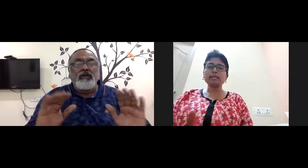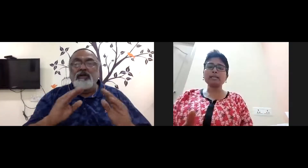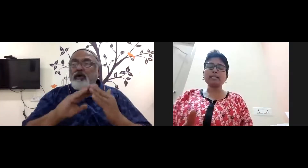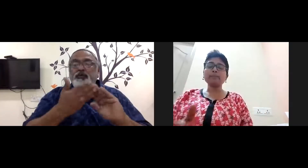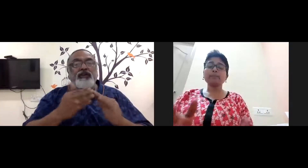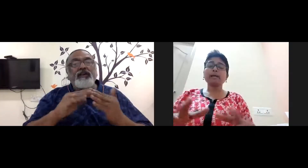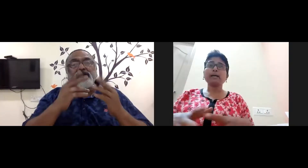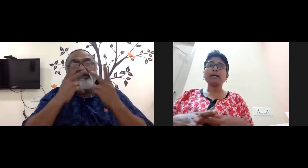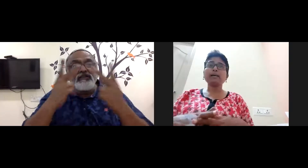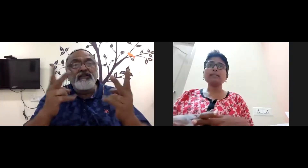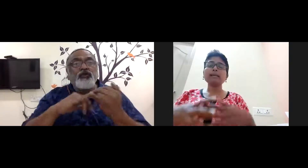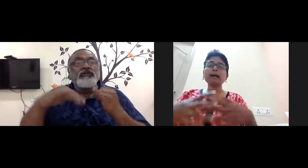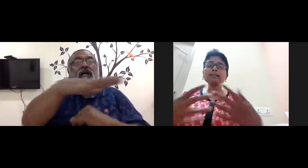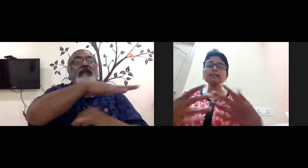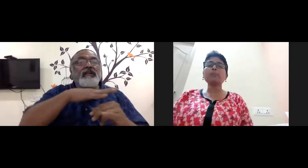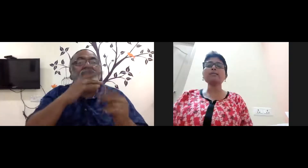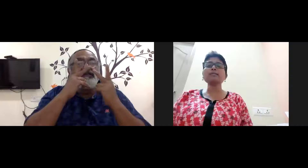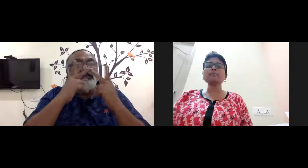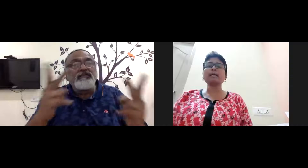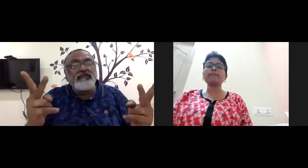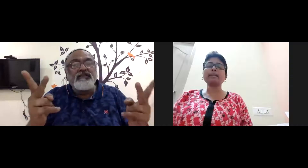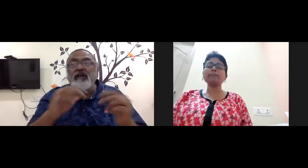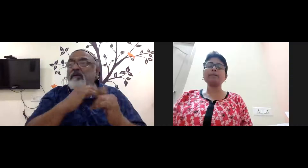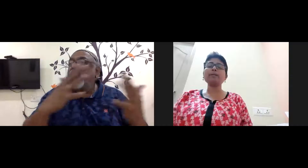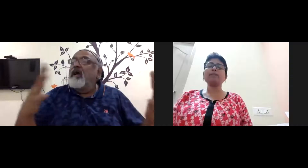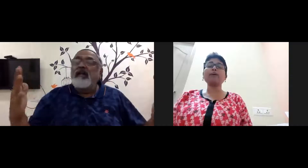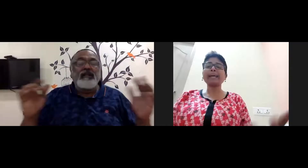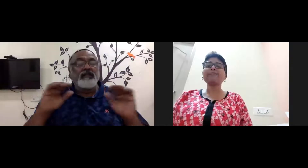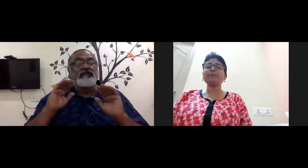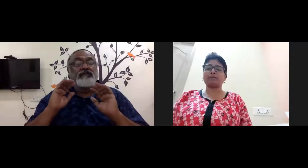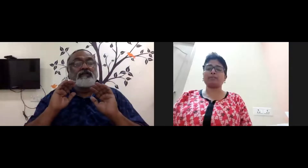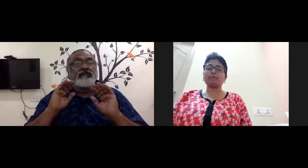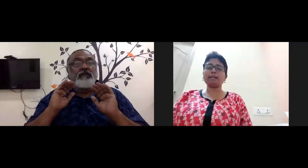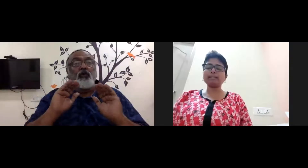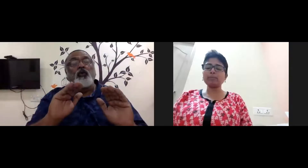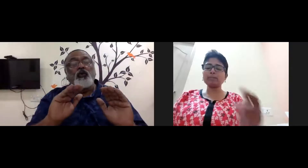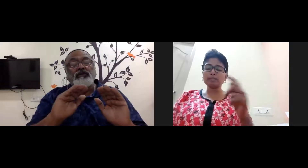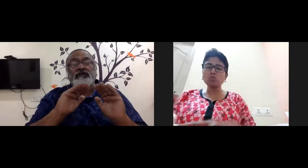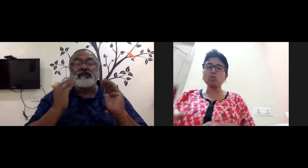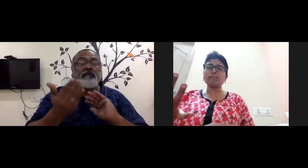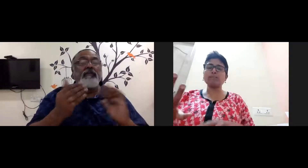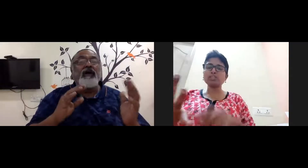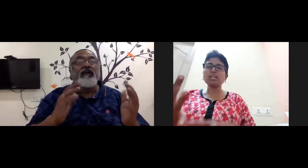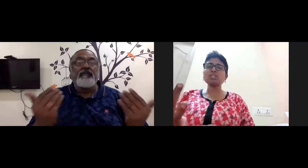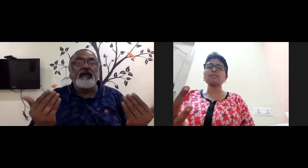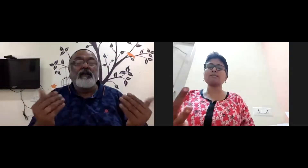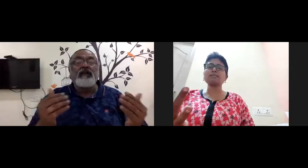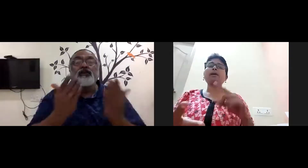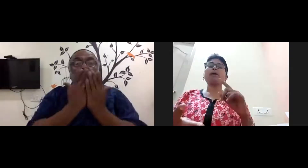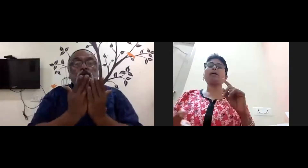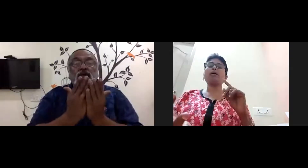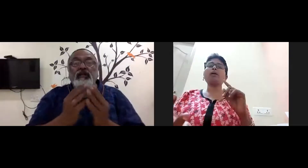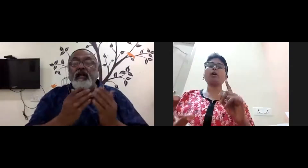the society, there are support systems available for everyone. For example, school, education